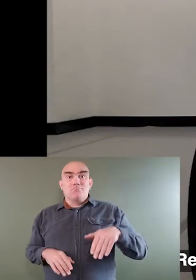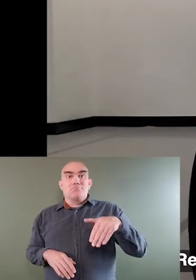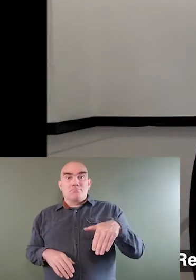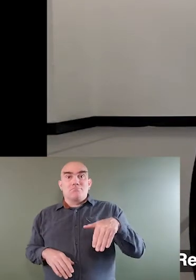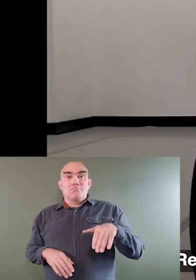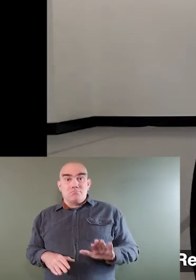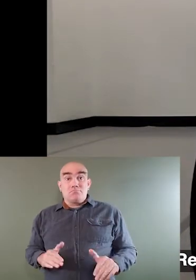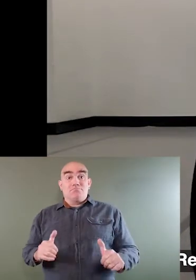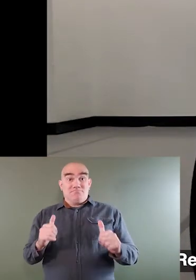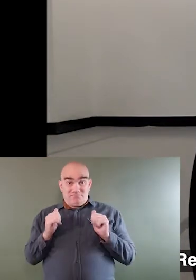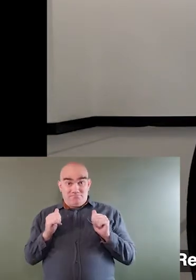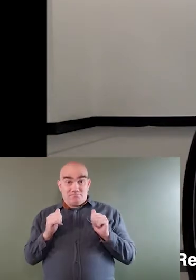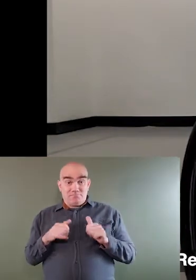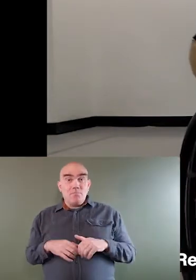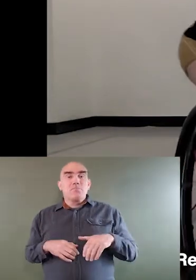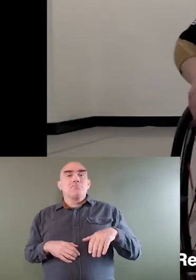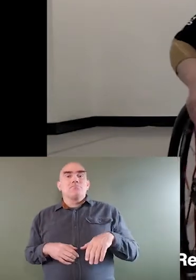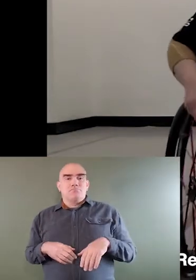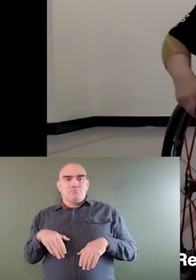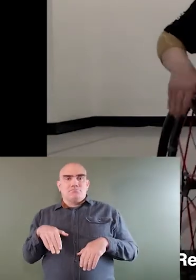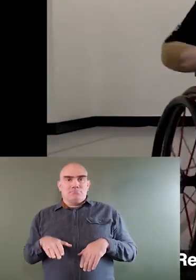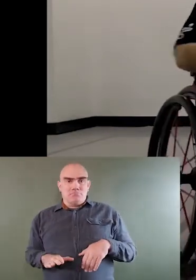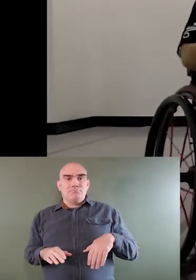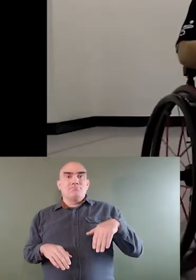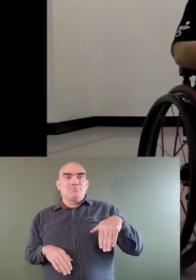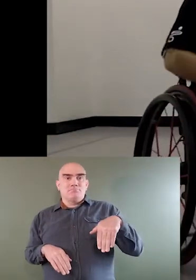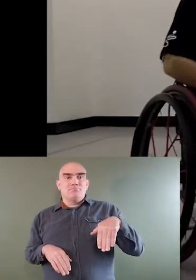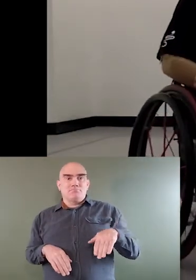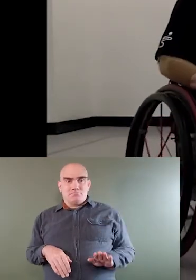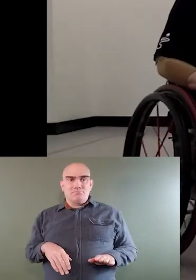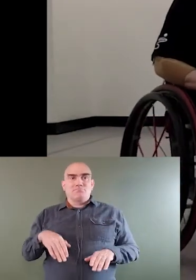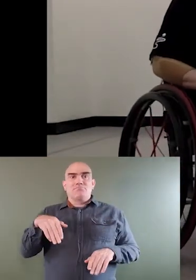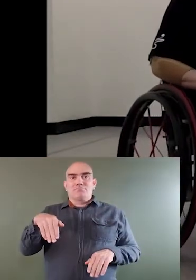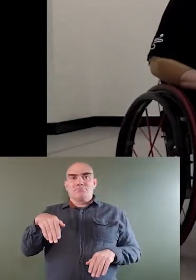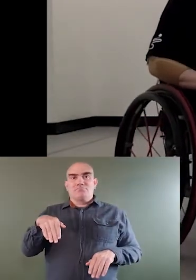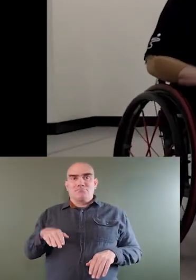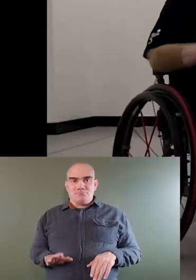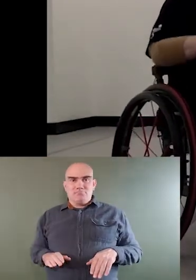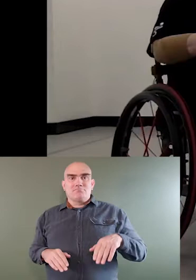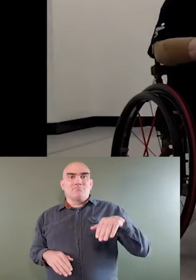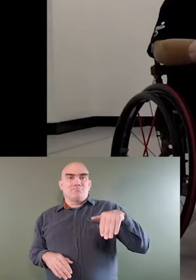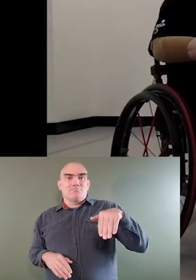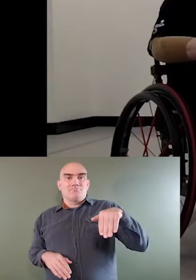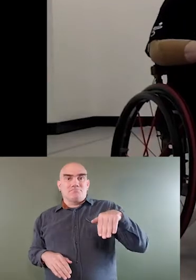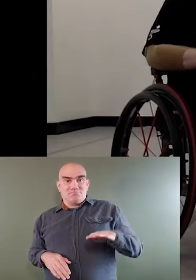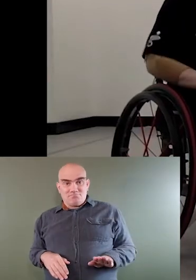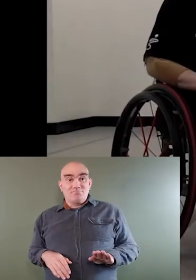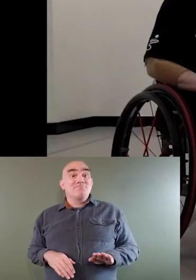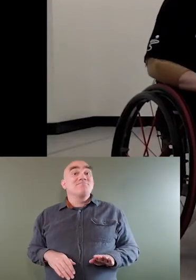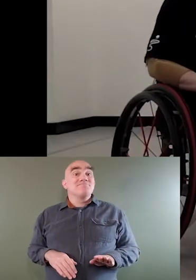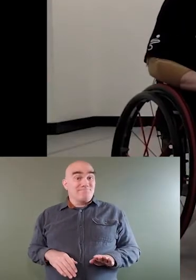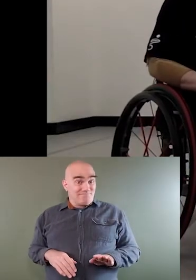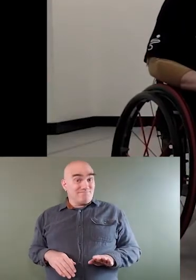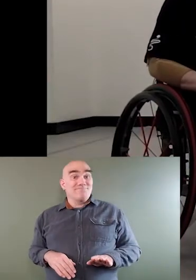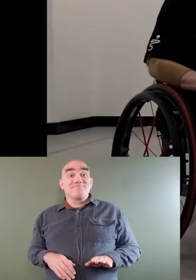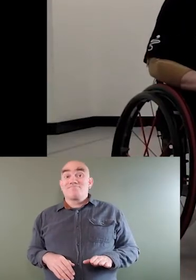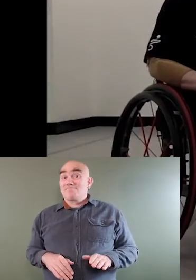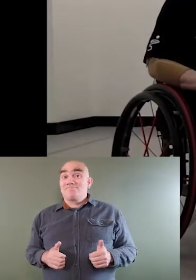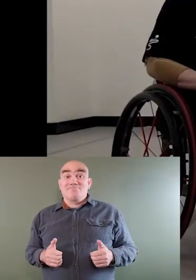4, pull, and 1, 2, 3,